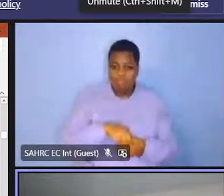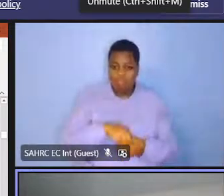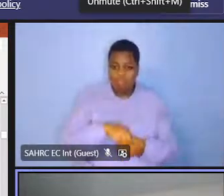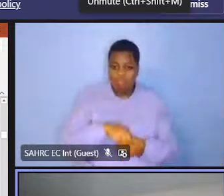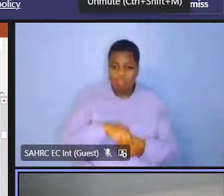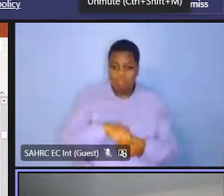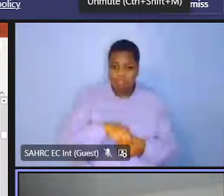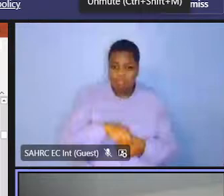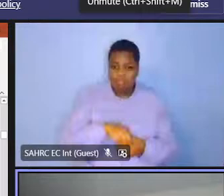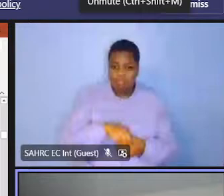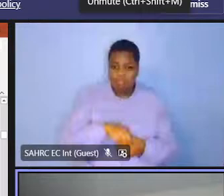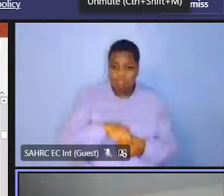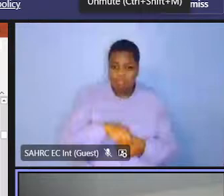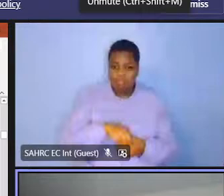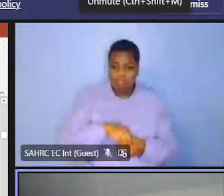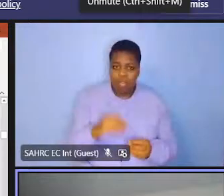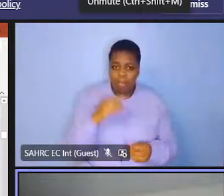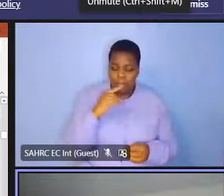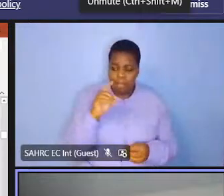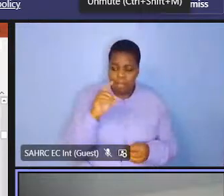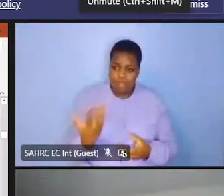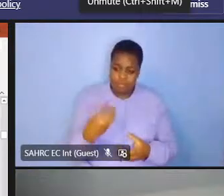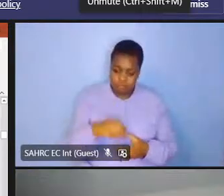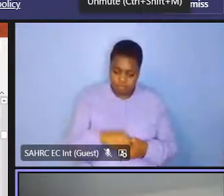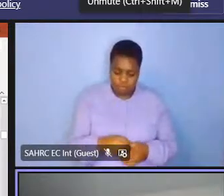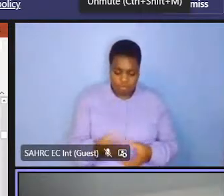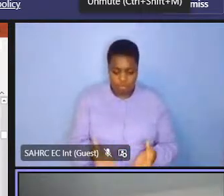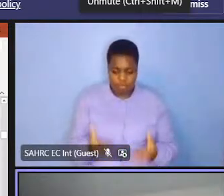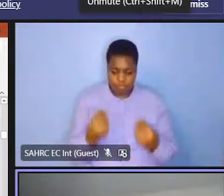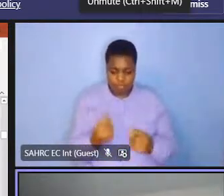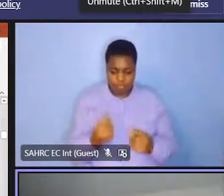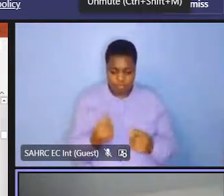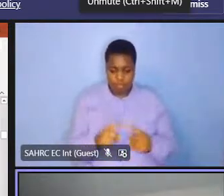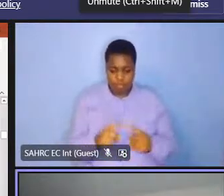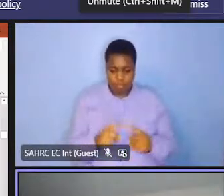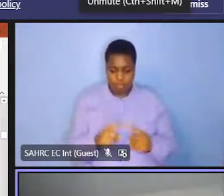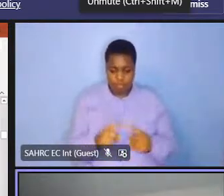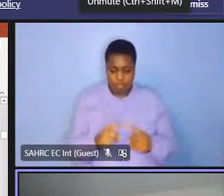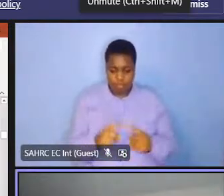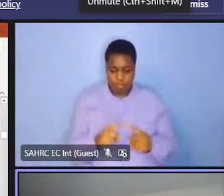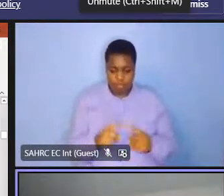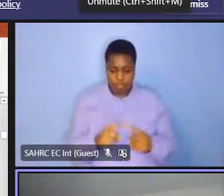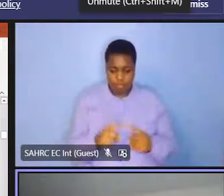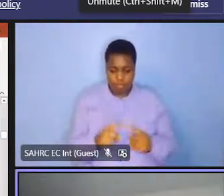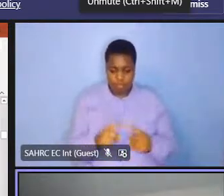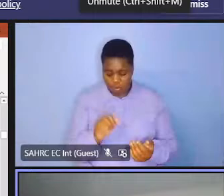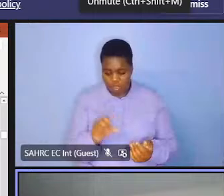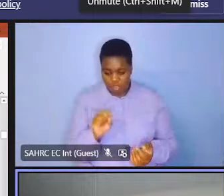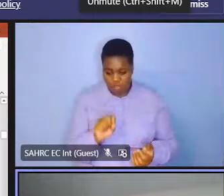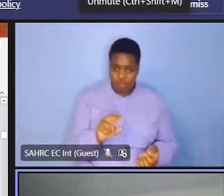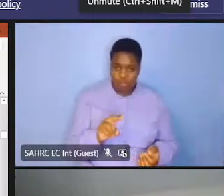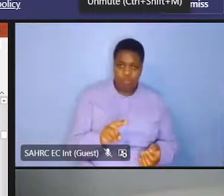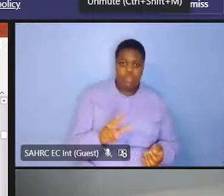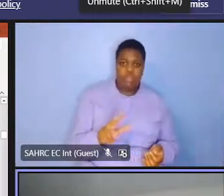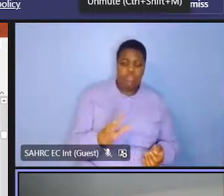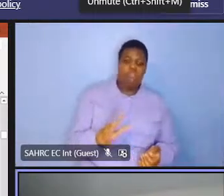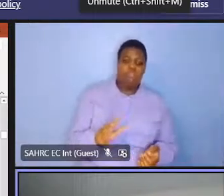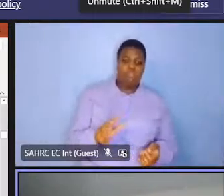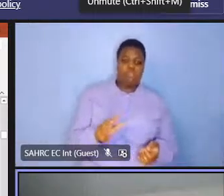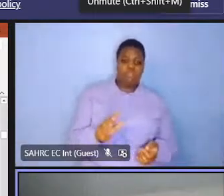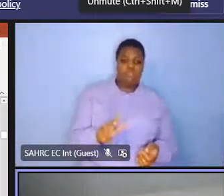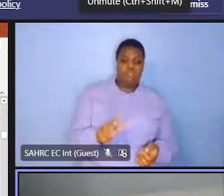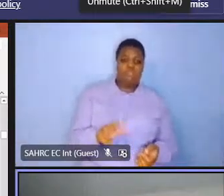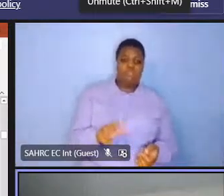by everyone, and they must be enjoyed by everyone, including learners in schools. Of course, the section 28 that our colleague spoke about. Section